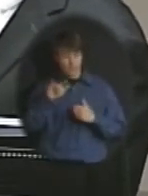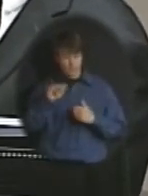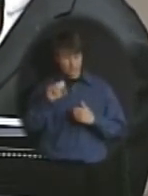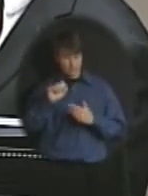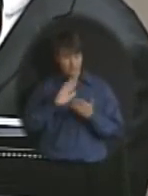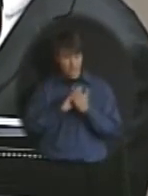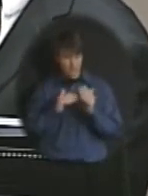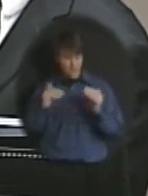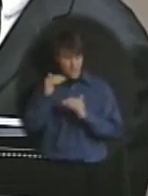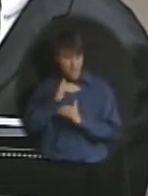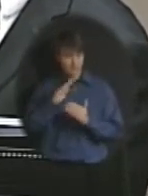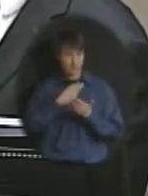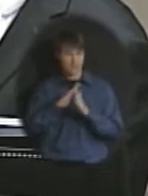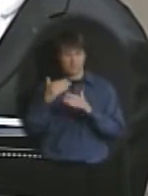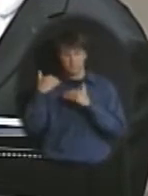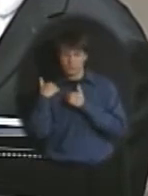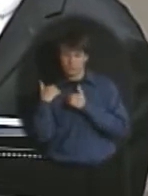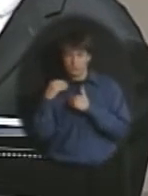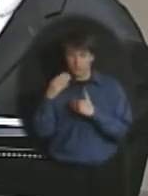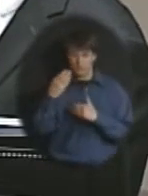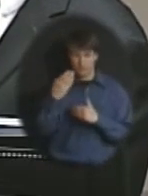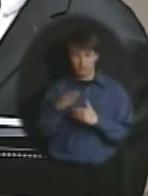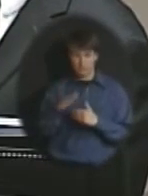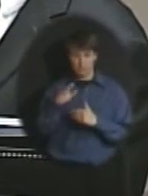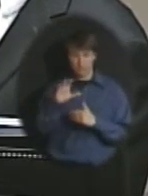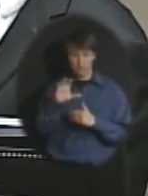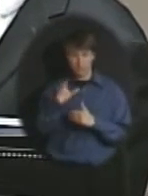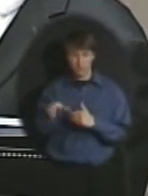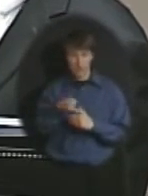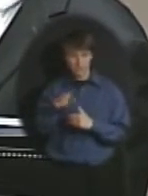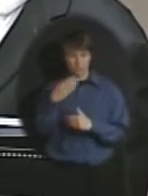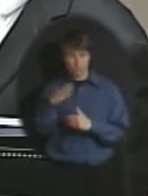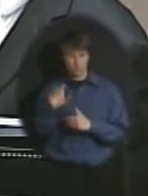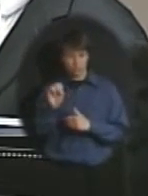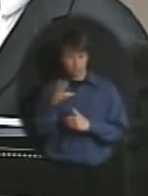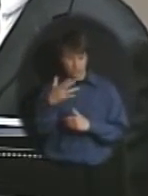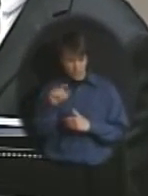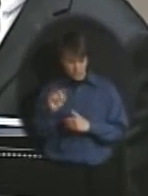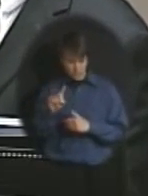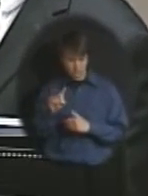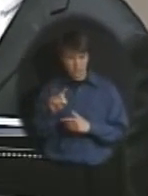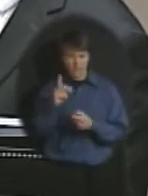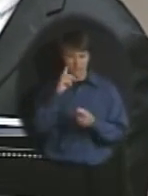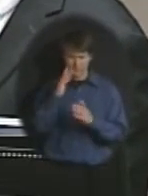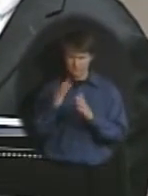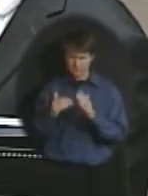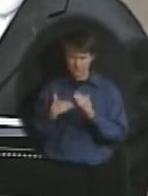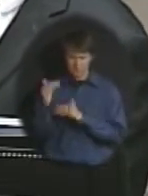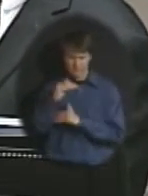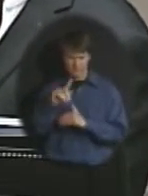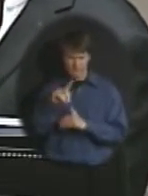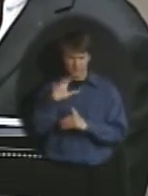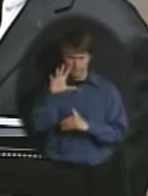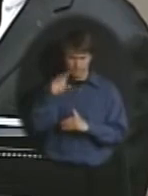excessive, it becomes the burden of Blue Cross Blue Shield. If it's above, I believe,